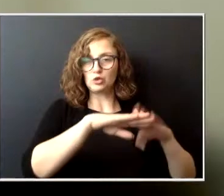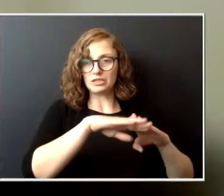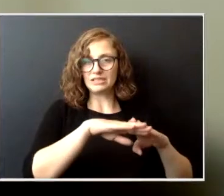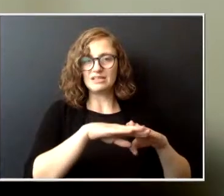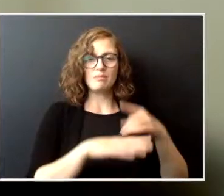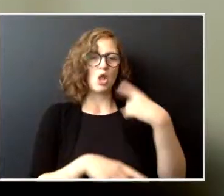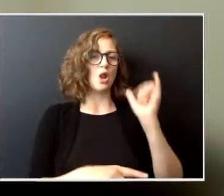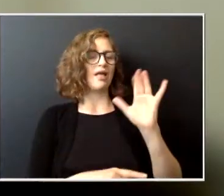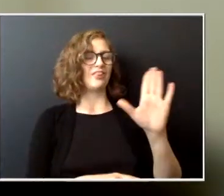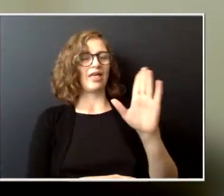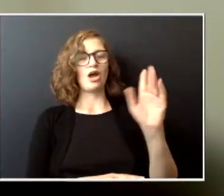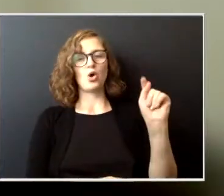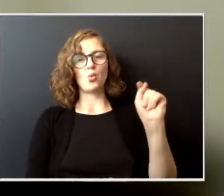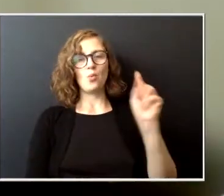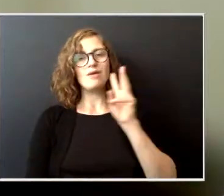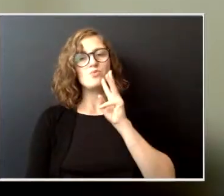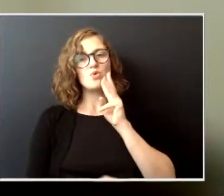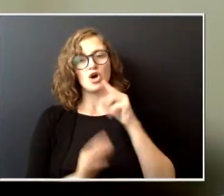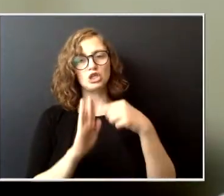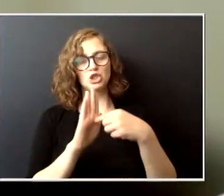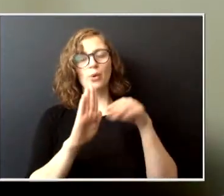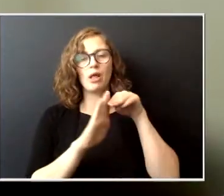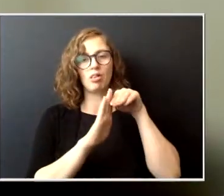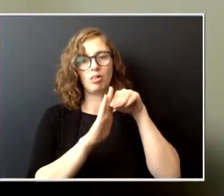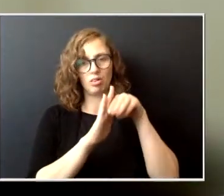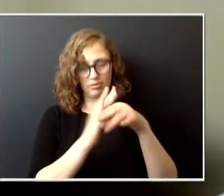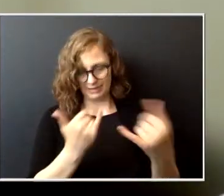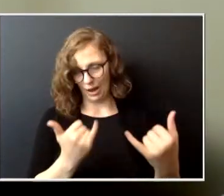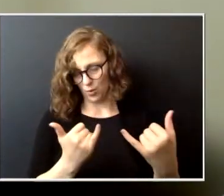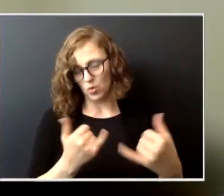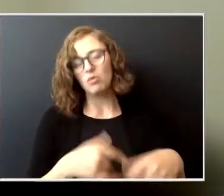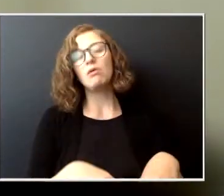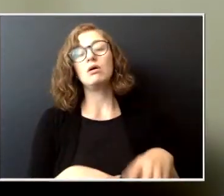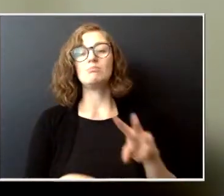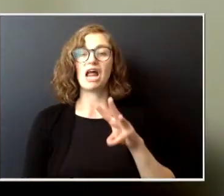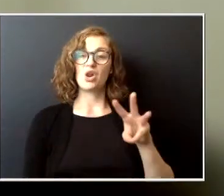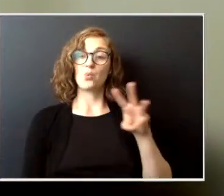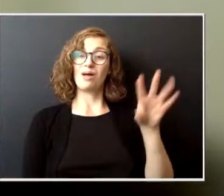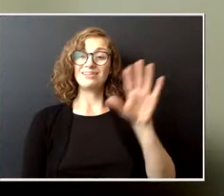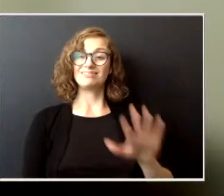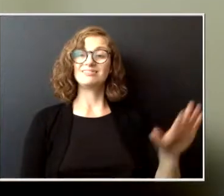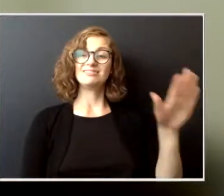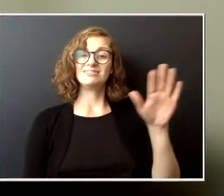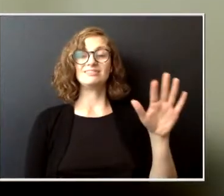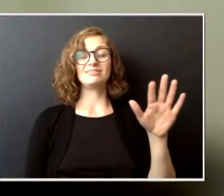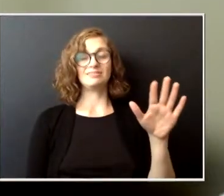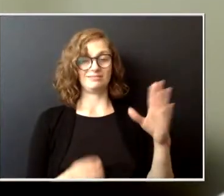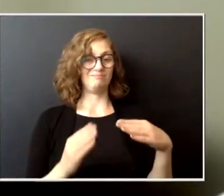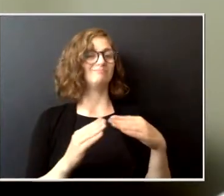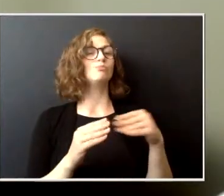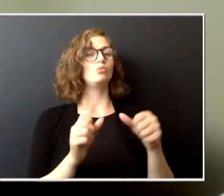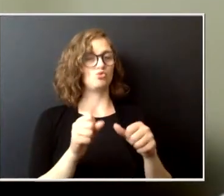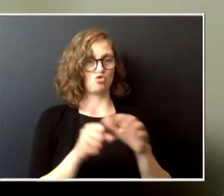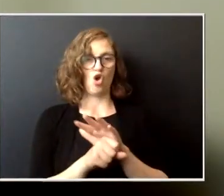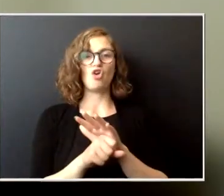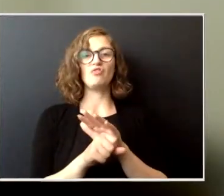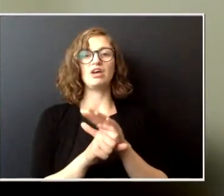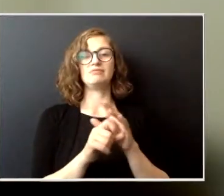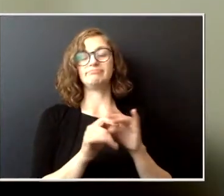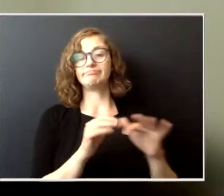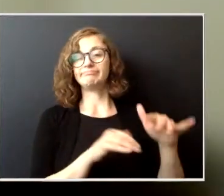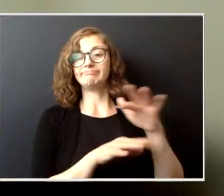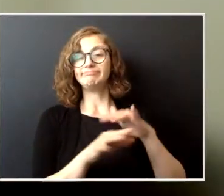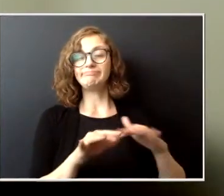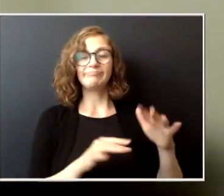decreased levels as well. But in the West, there seems to be high levels, and again, that is all relative to